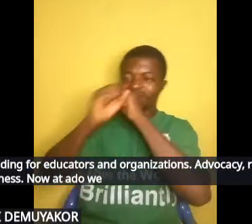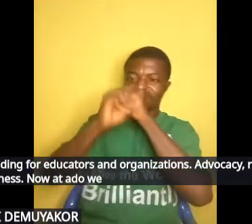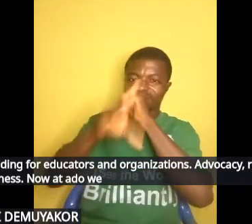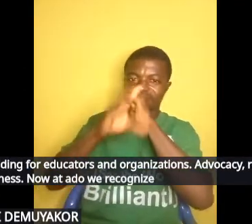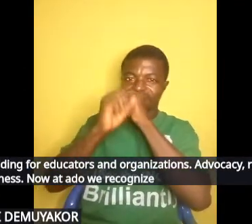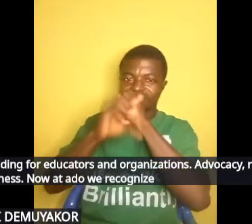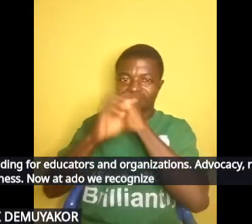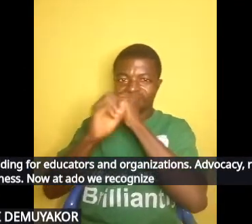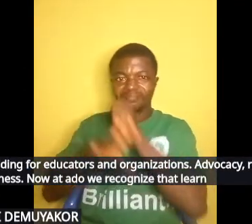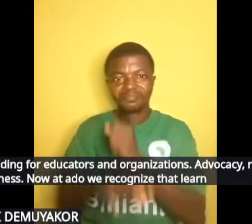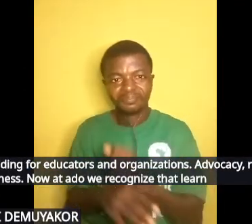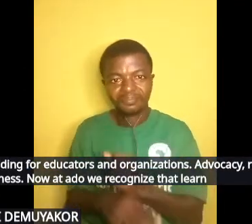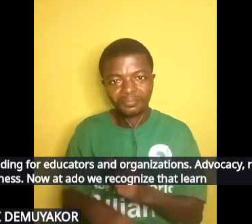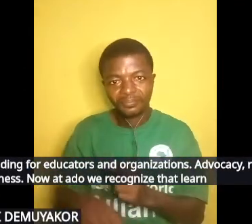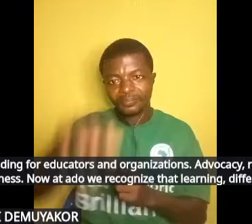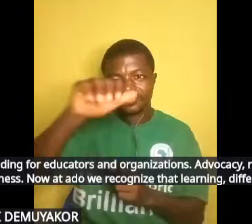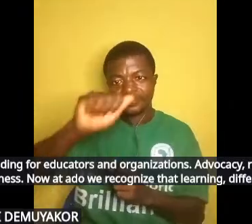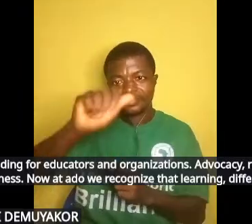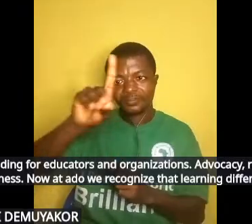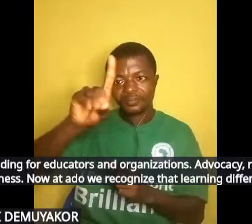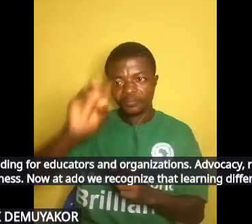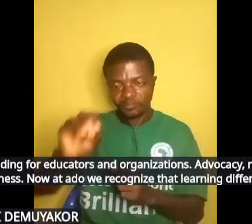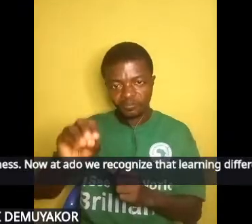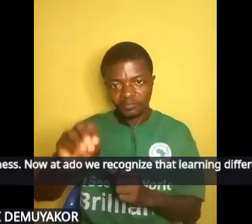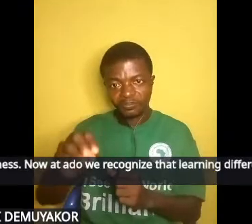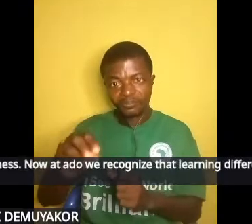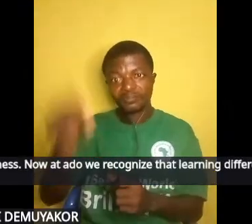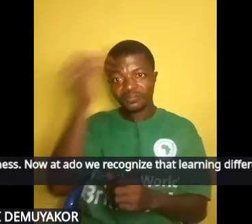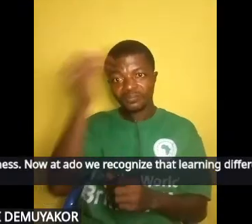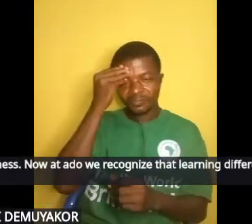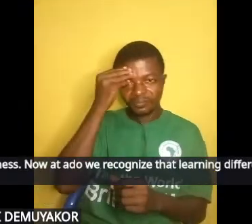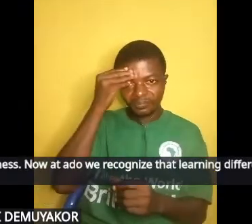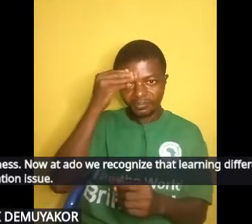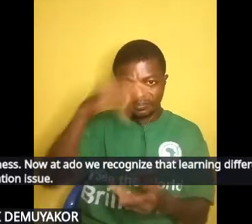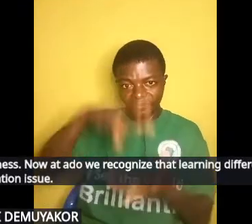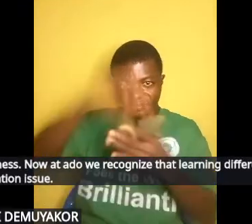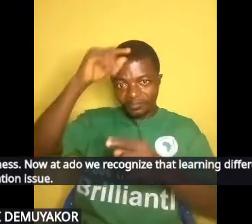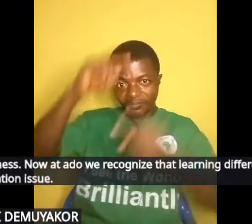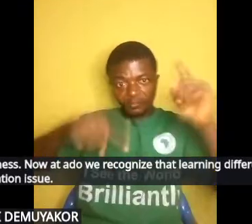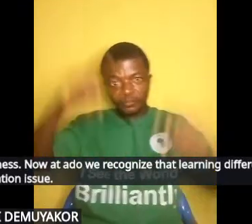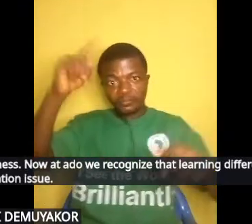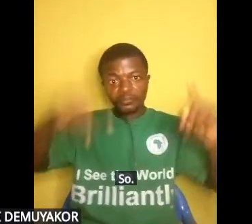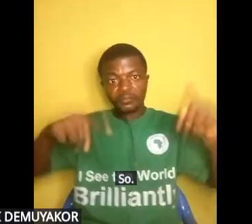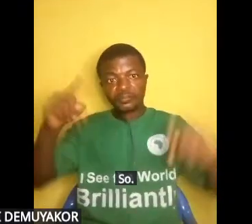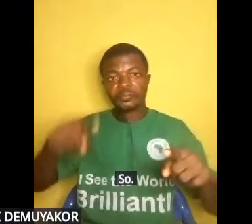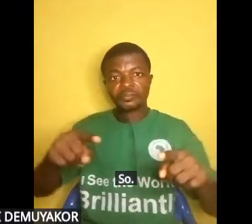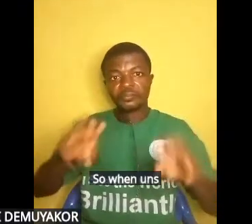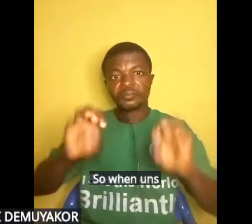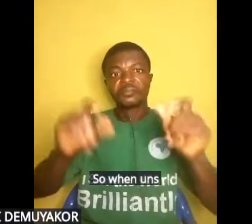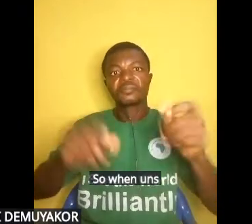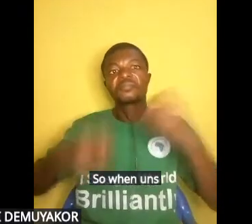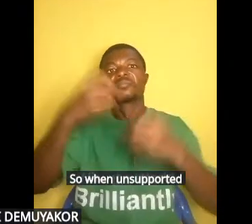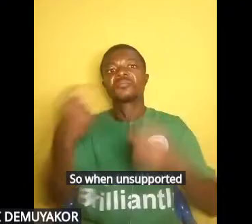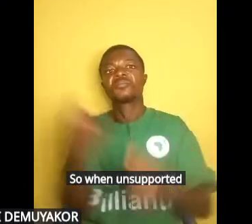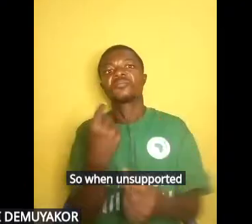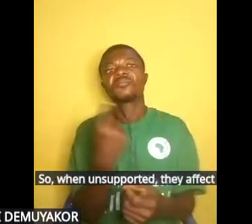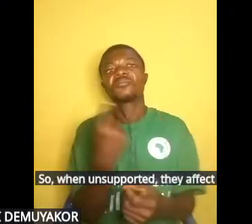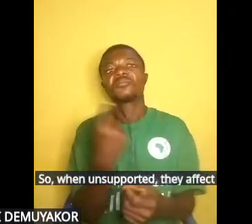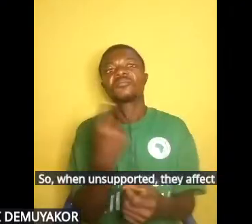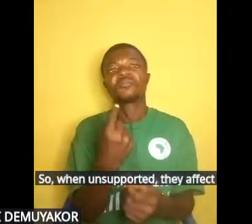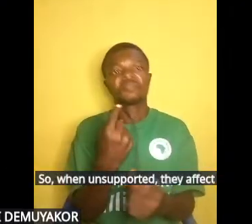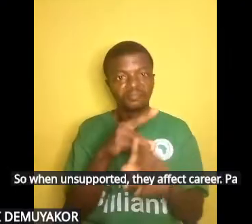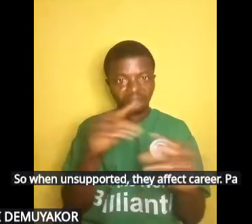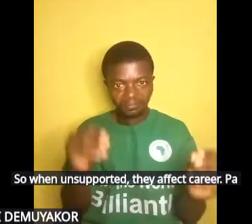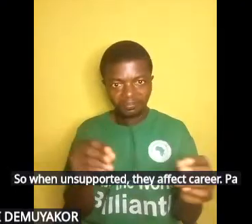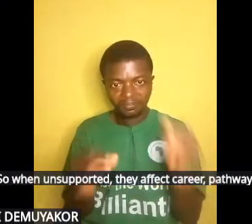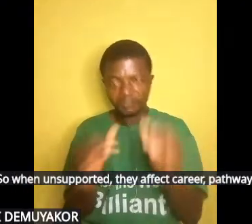that learning differences are not only an education issue. So when unsupported, they affect career